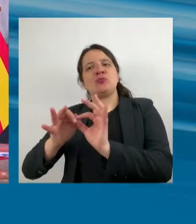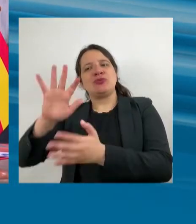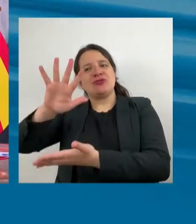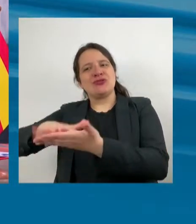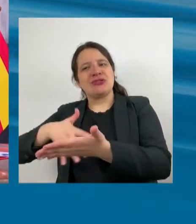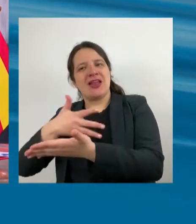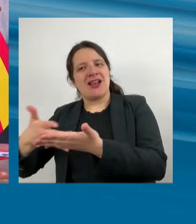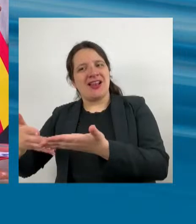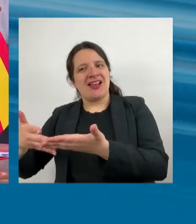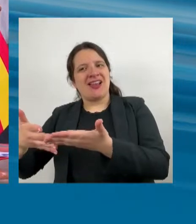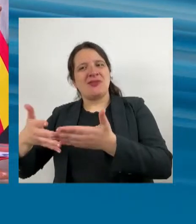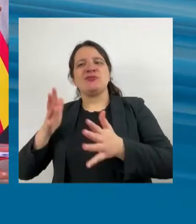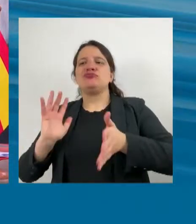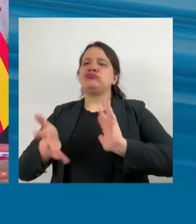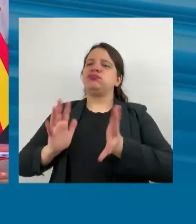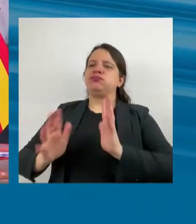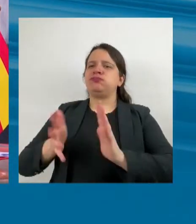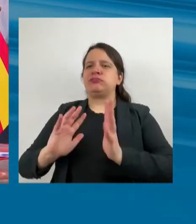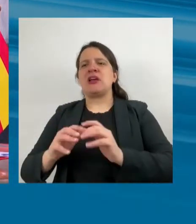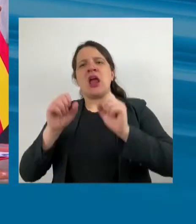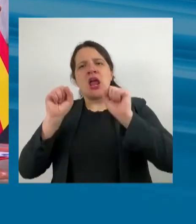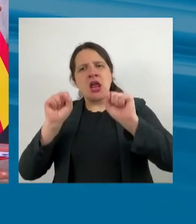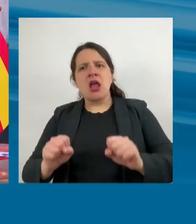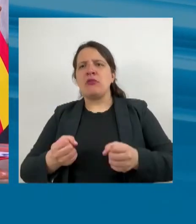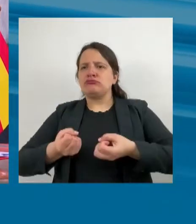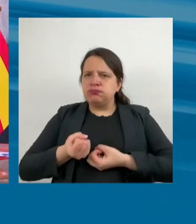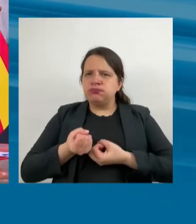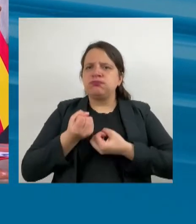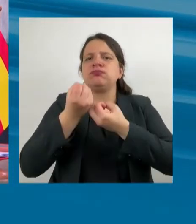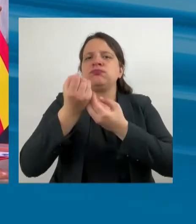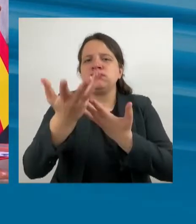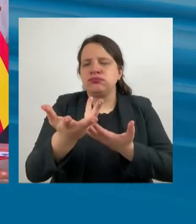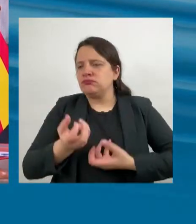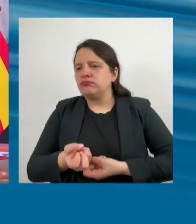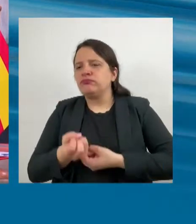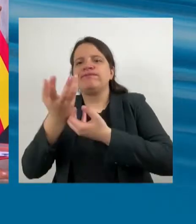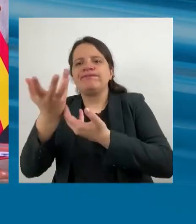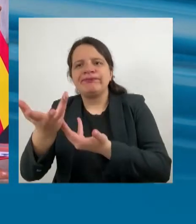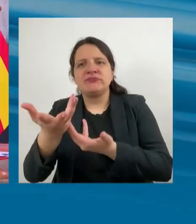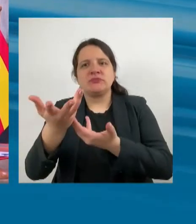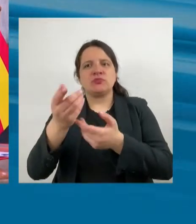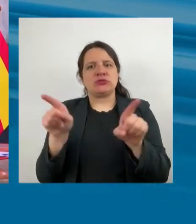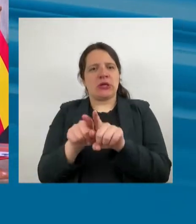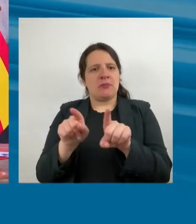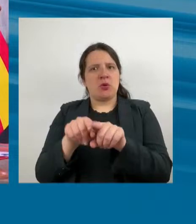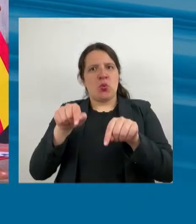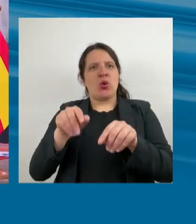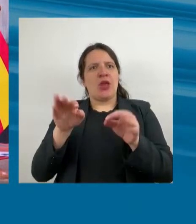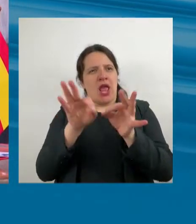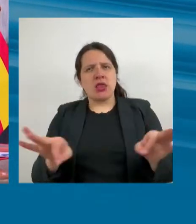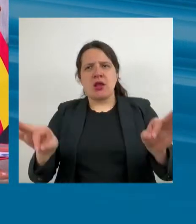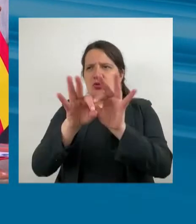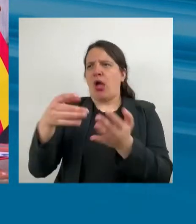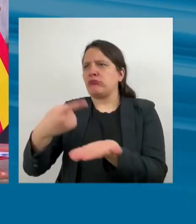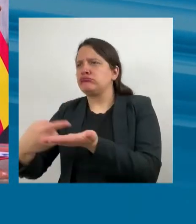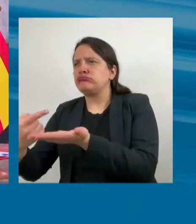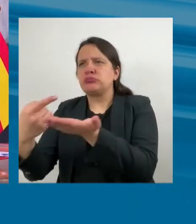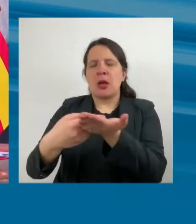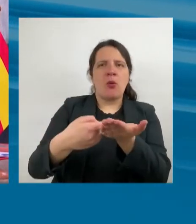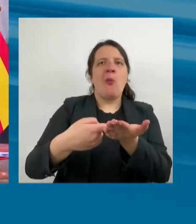ability to make this interesting discussion more inclusive and accessible. So thanks very much. And I want to